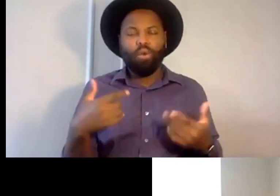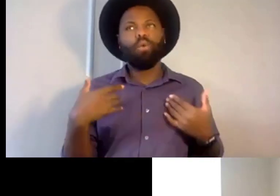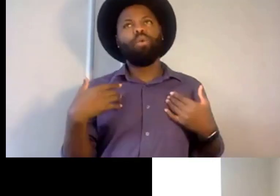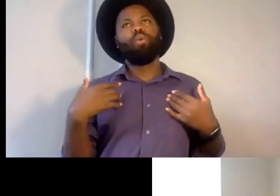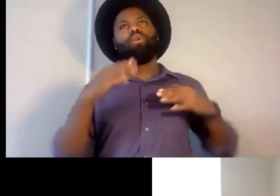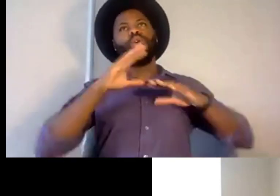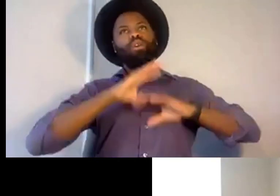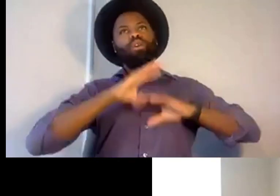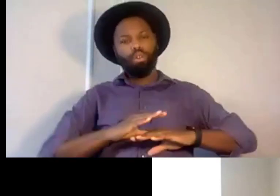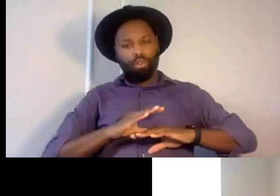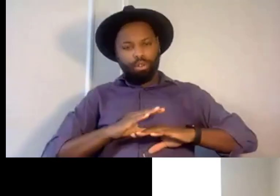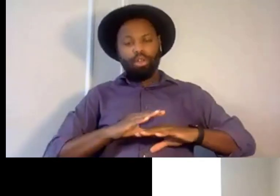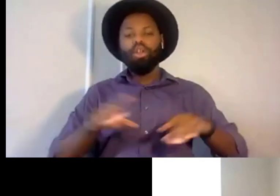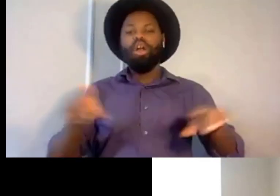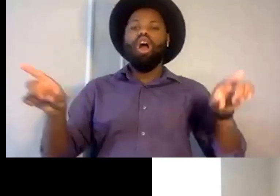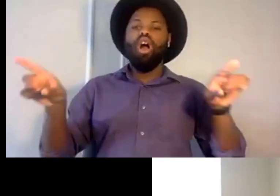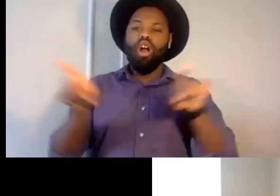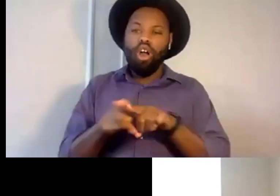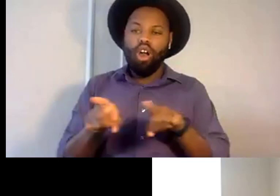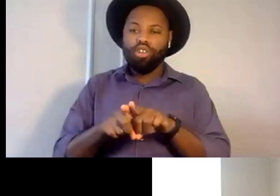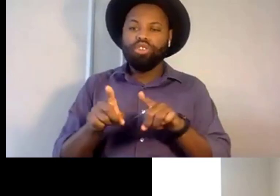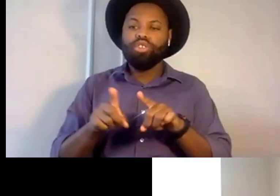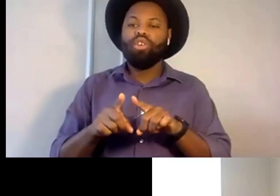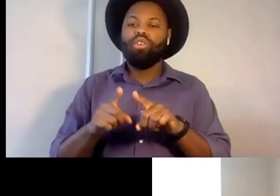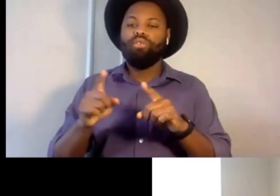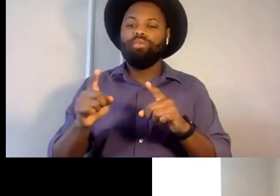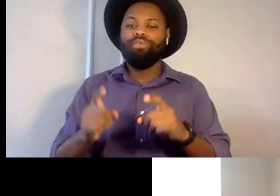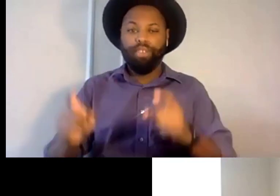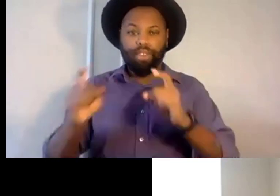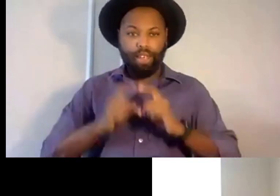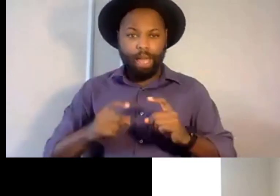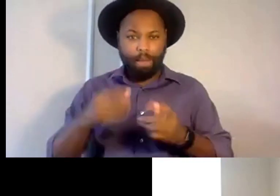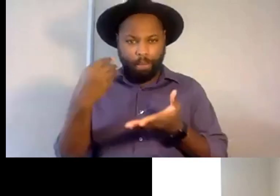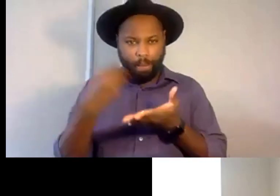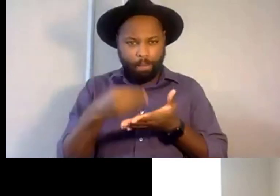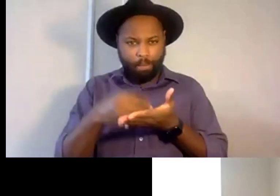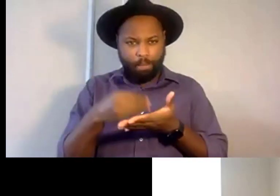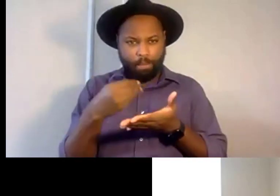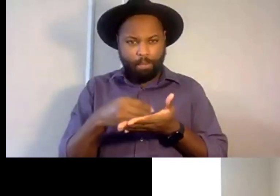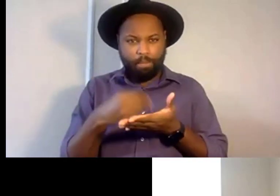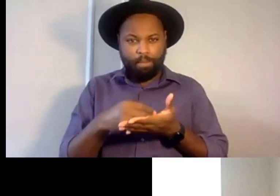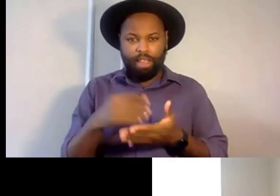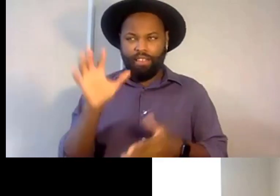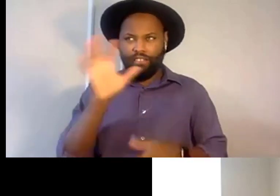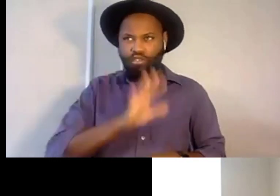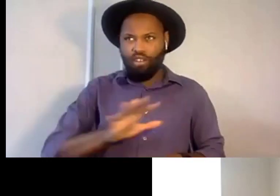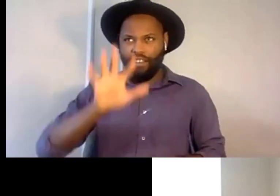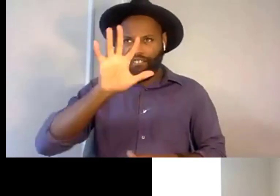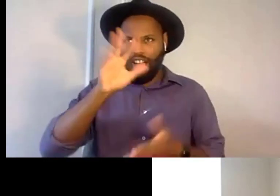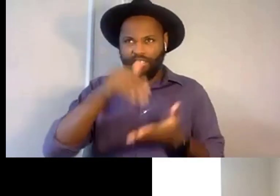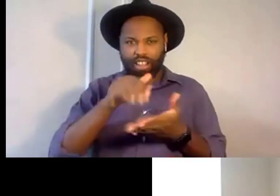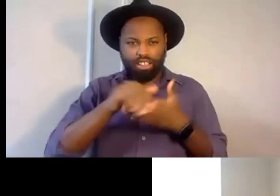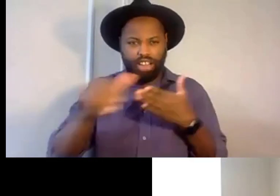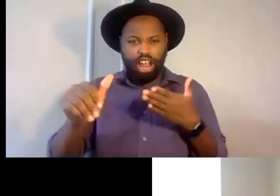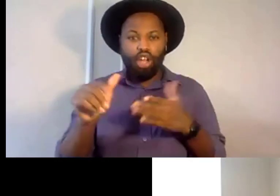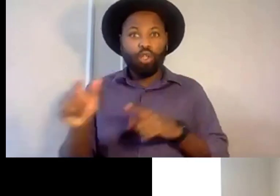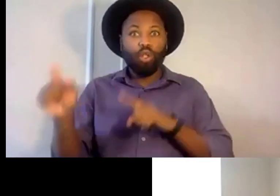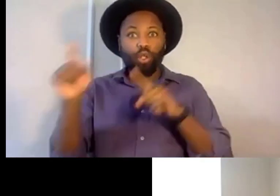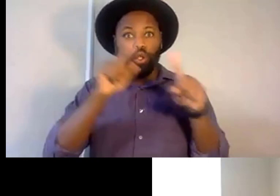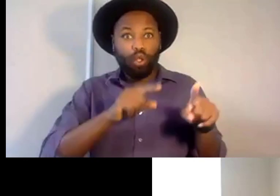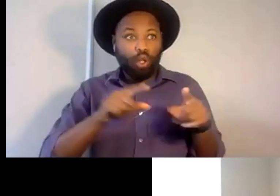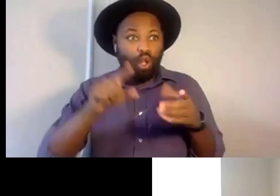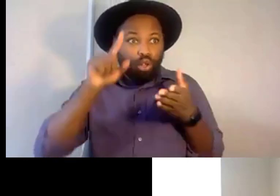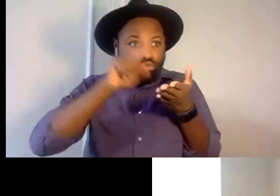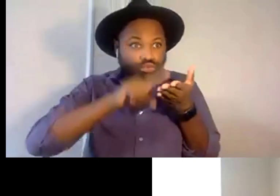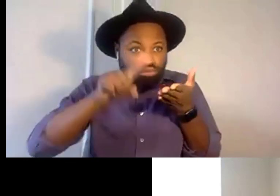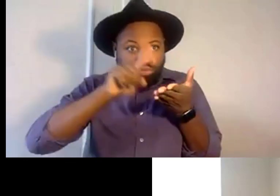And then it also gave me money. I think I got about $5,000 to go and do research. I was